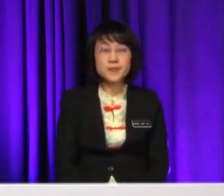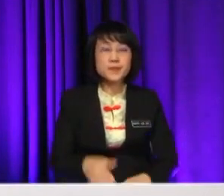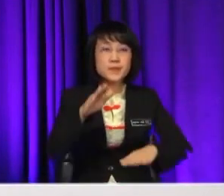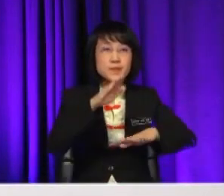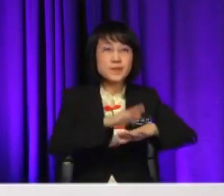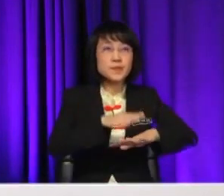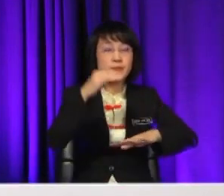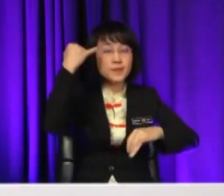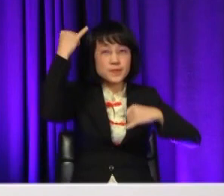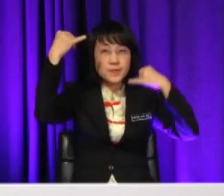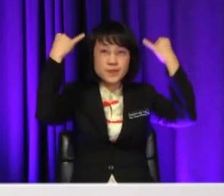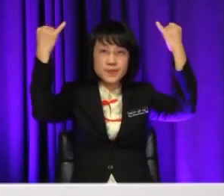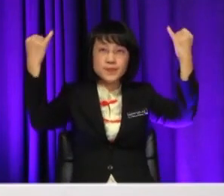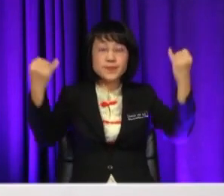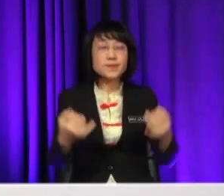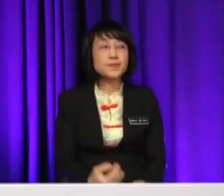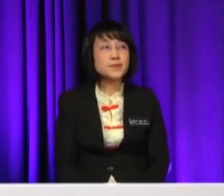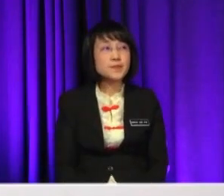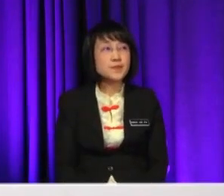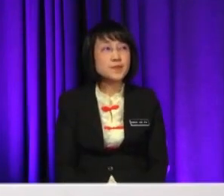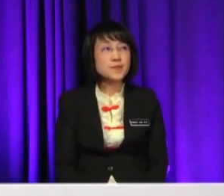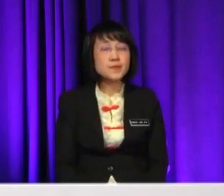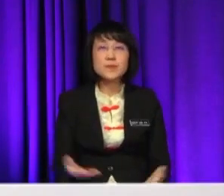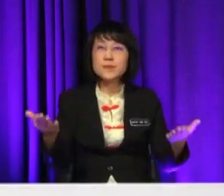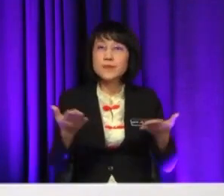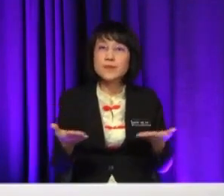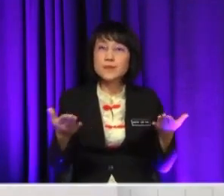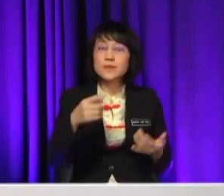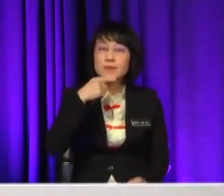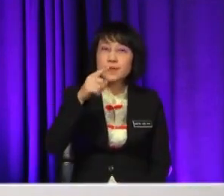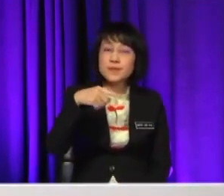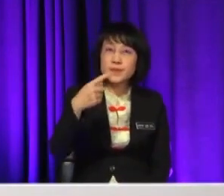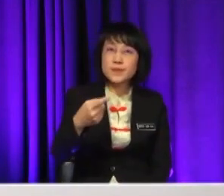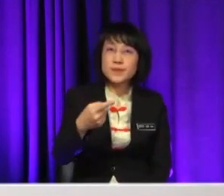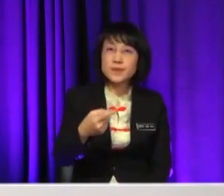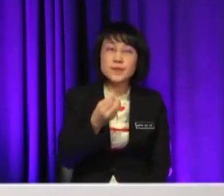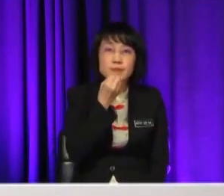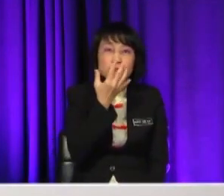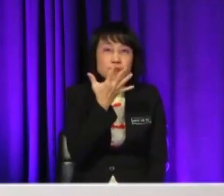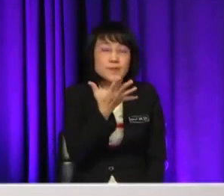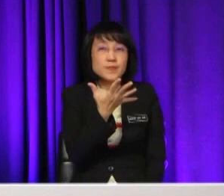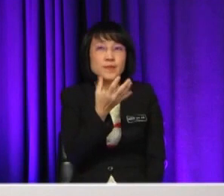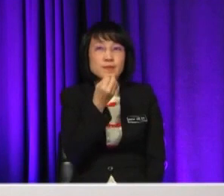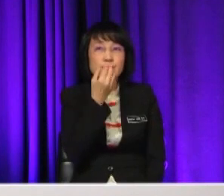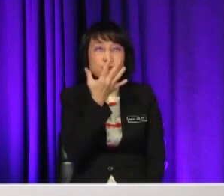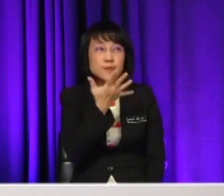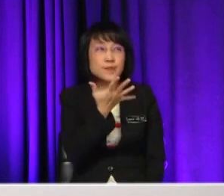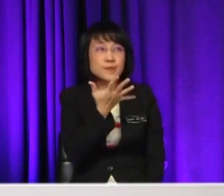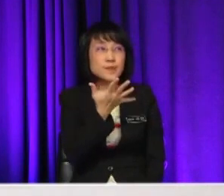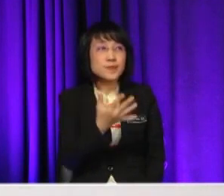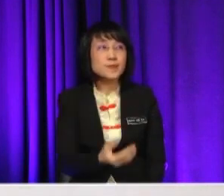Touch imagery. Yes, very good. So here, whenever they mention warm, this is touch.